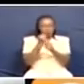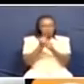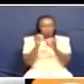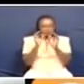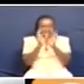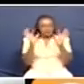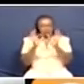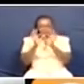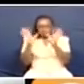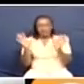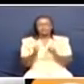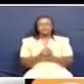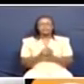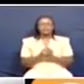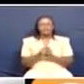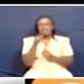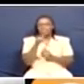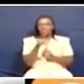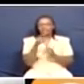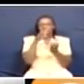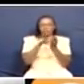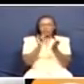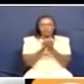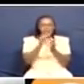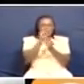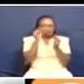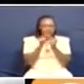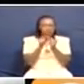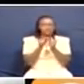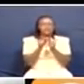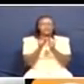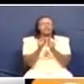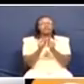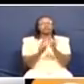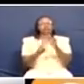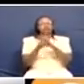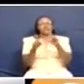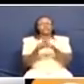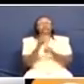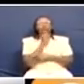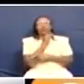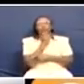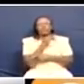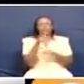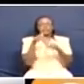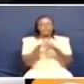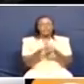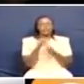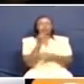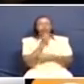are matters which are specifically brought out as complaints in the petition.